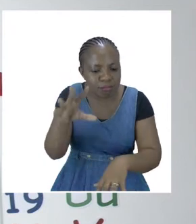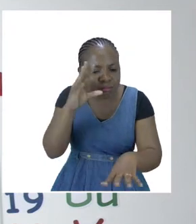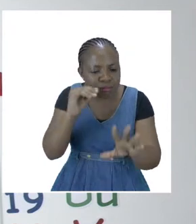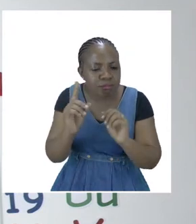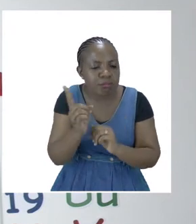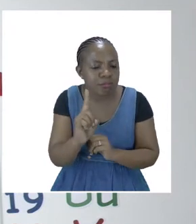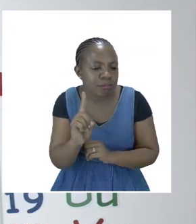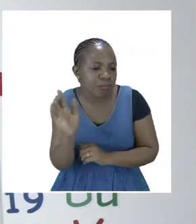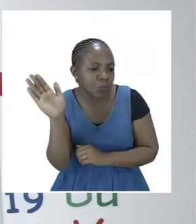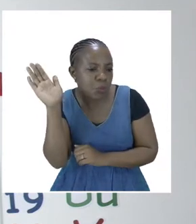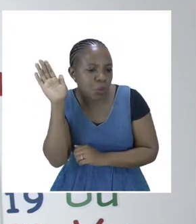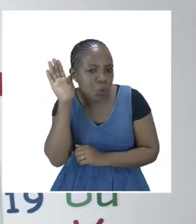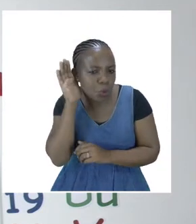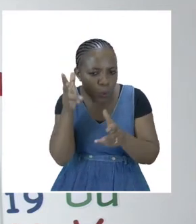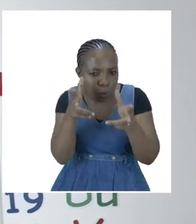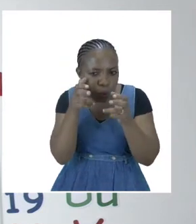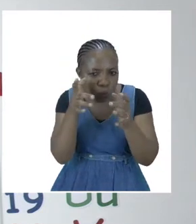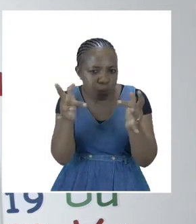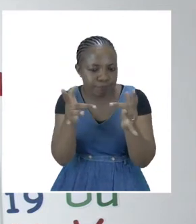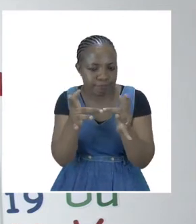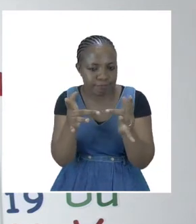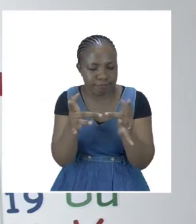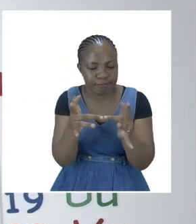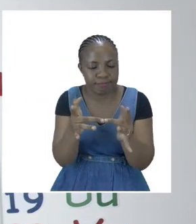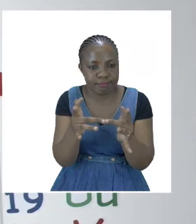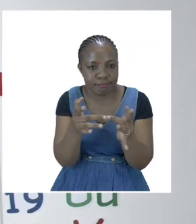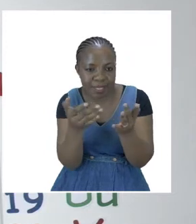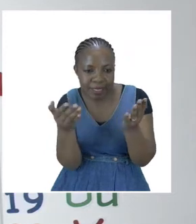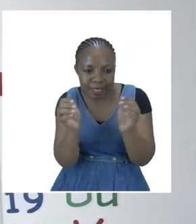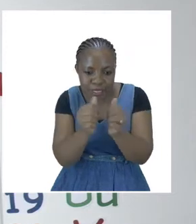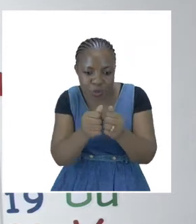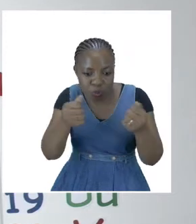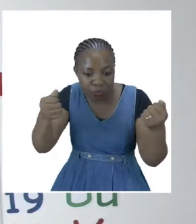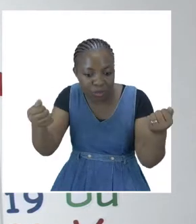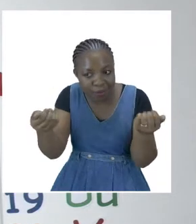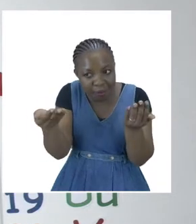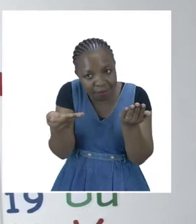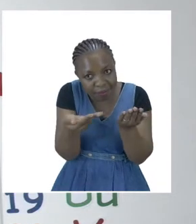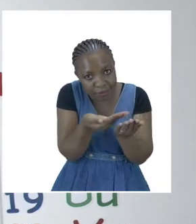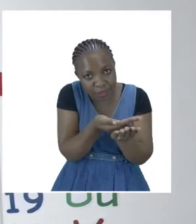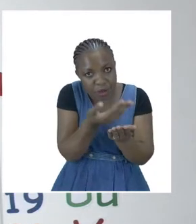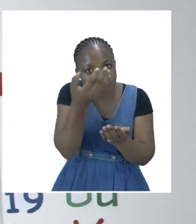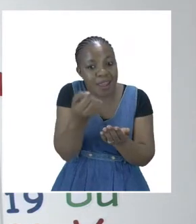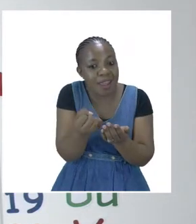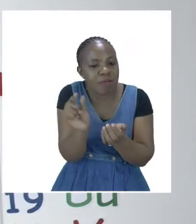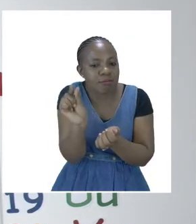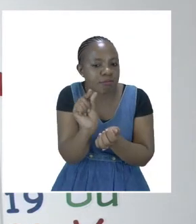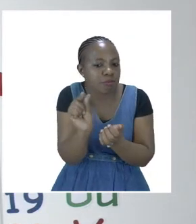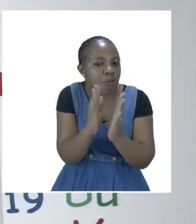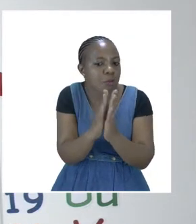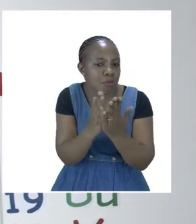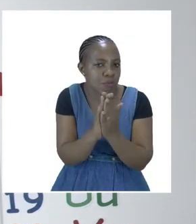or watching online. Inside the newspapers, there is an insert of the lesson